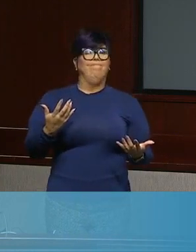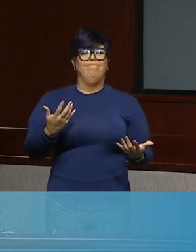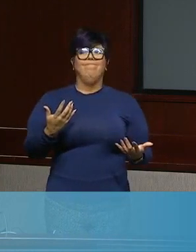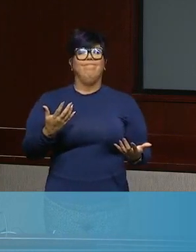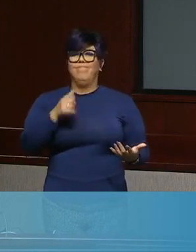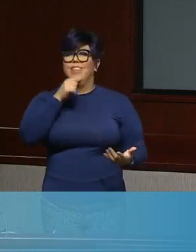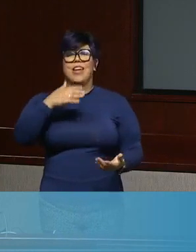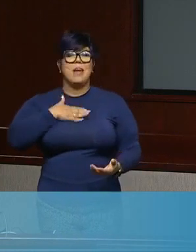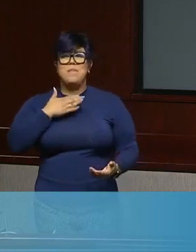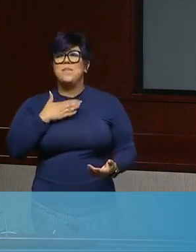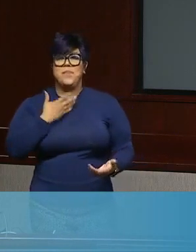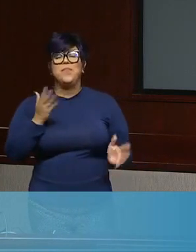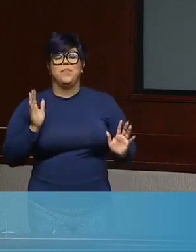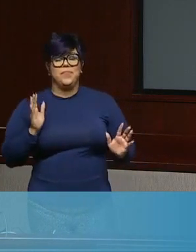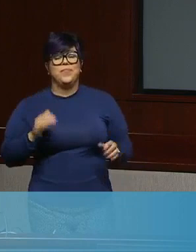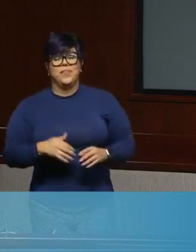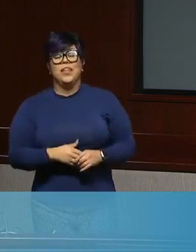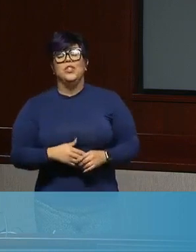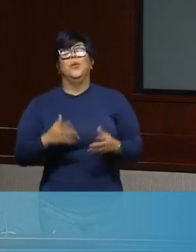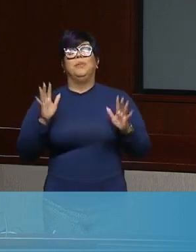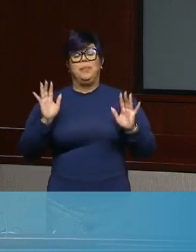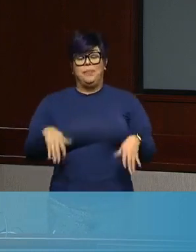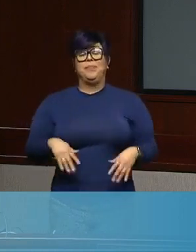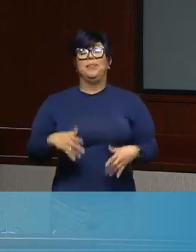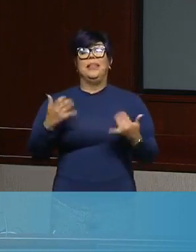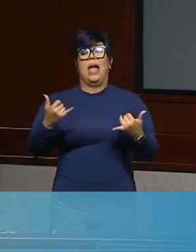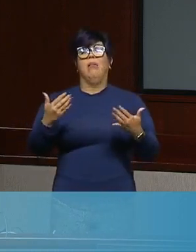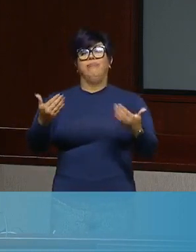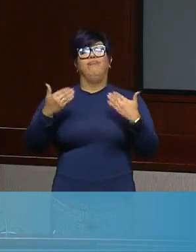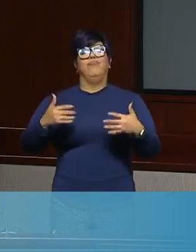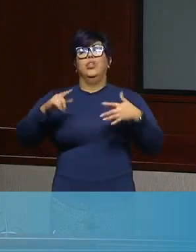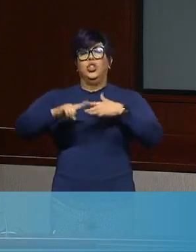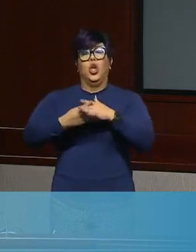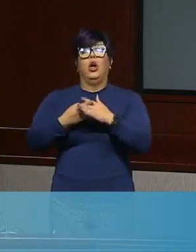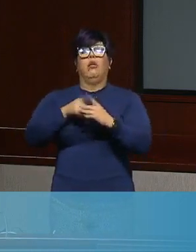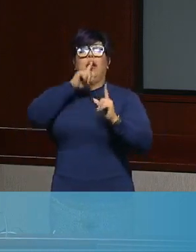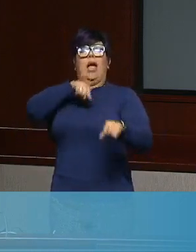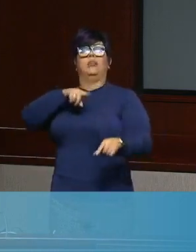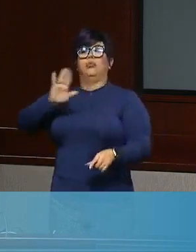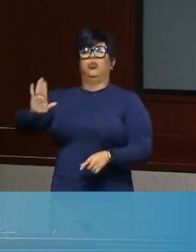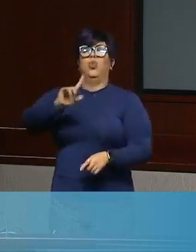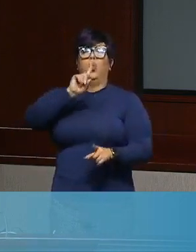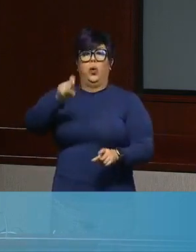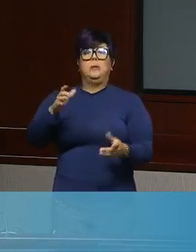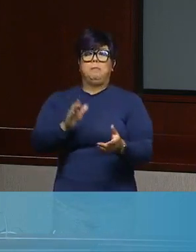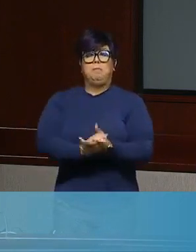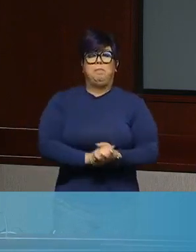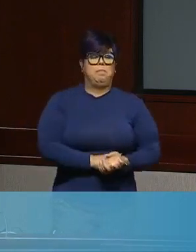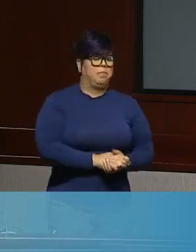here. With that, we're happy to answer any questions you might have today.